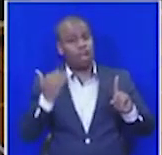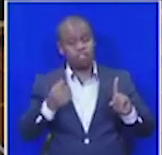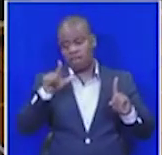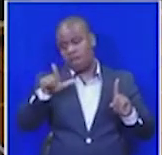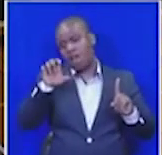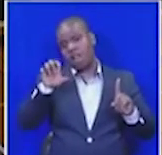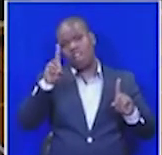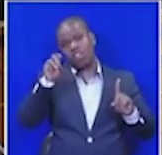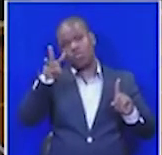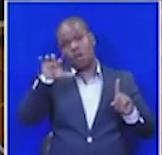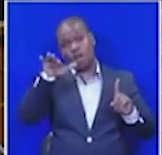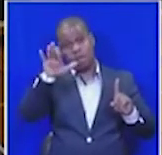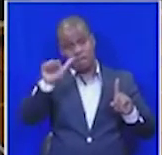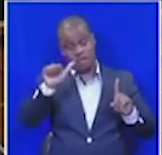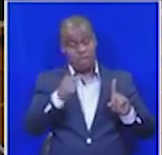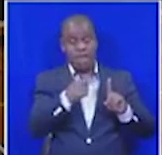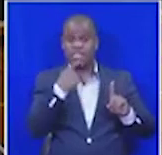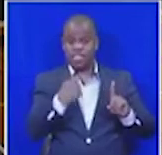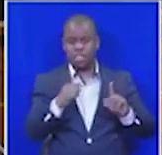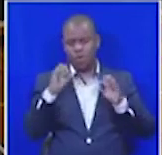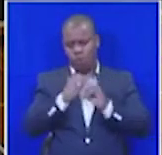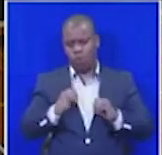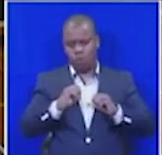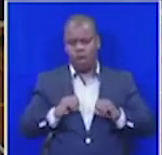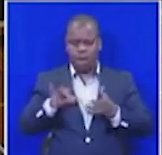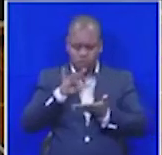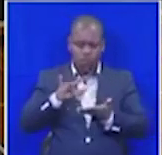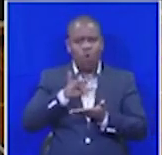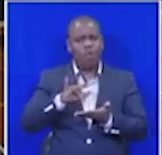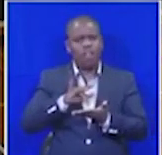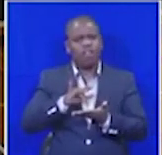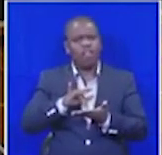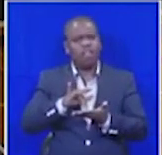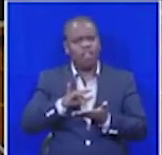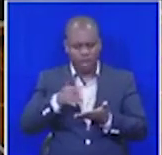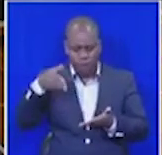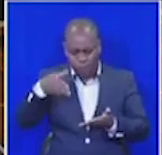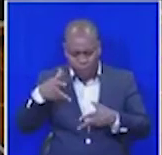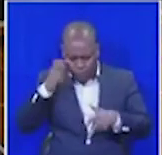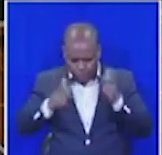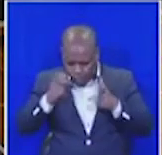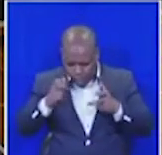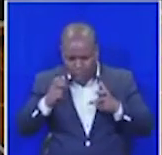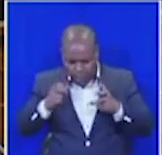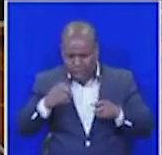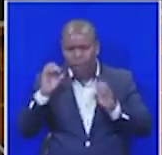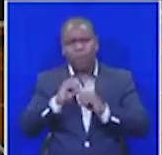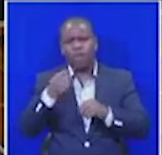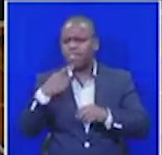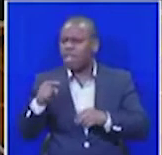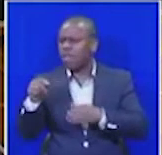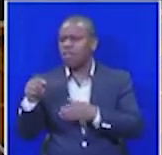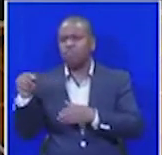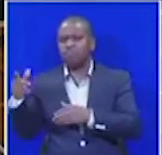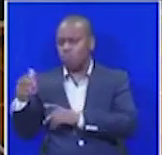on the spy tapes recording that justified the dropping of the charges. He said that the NPA head at the time,